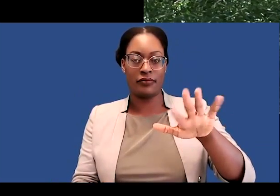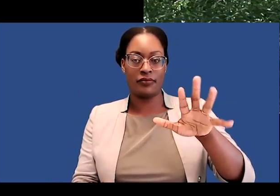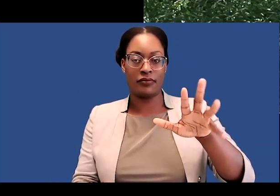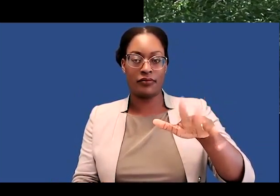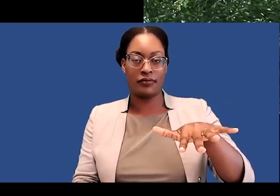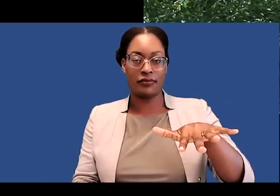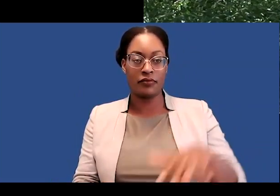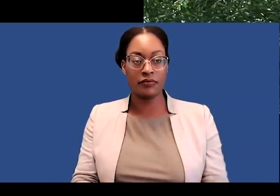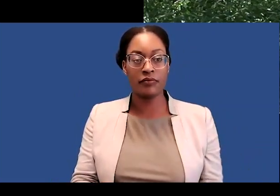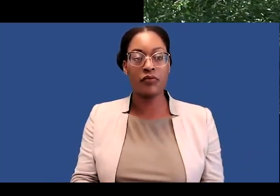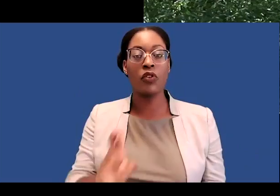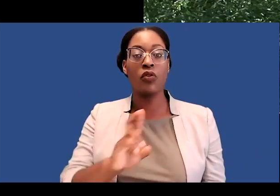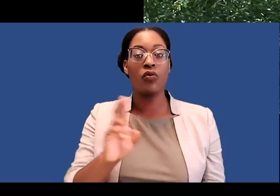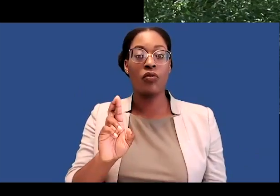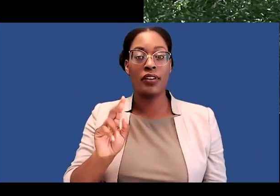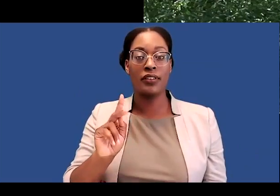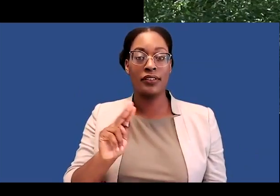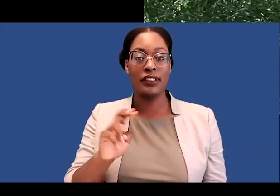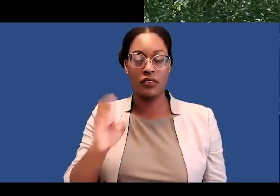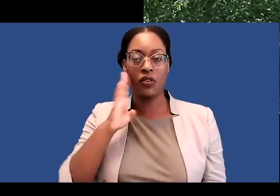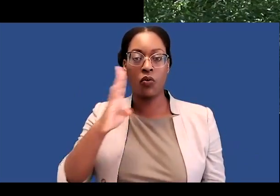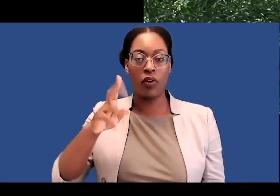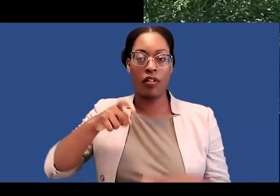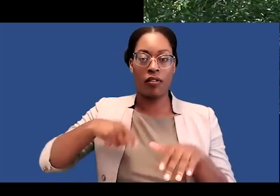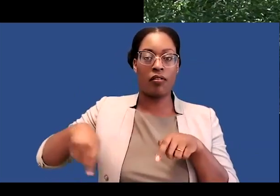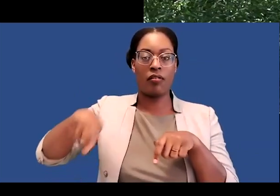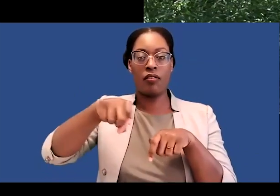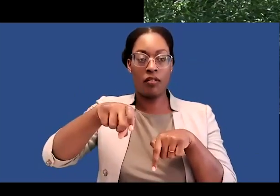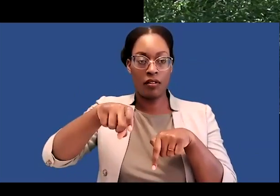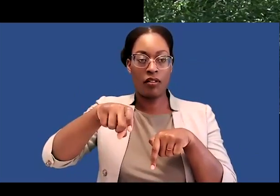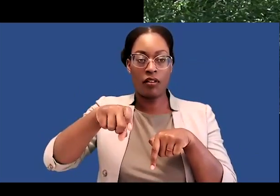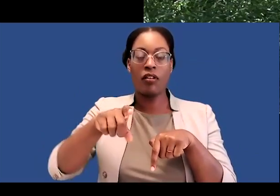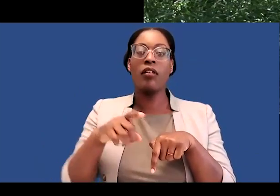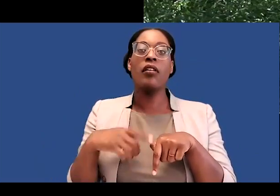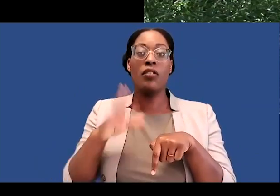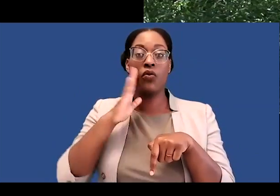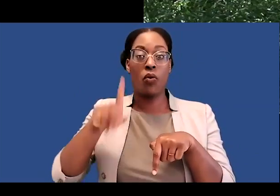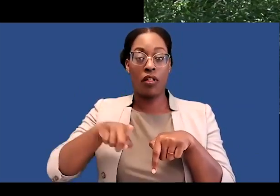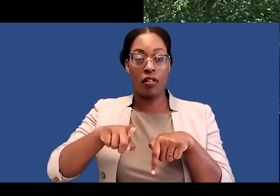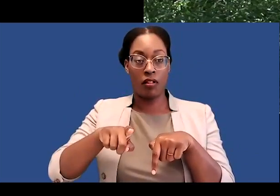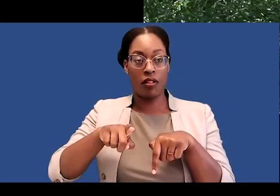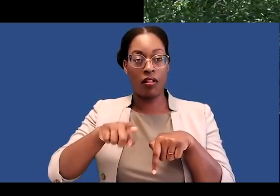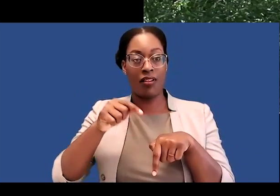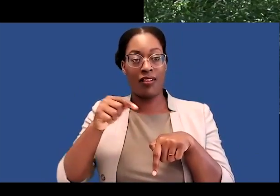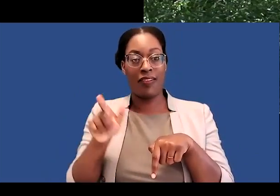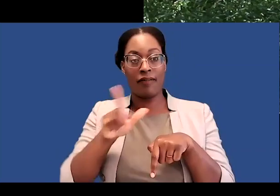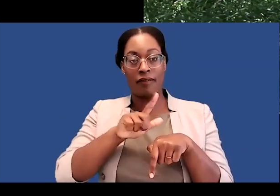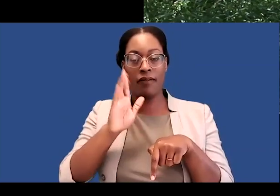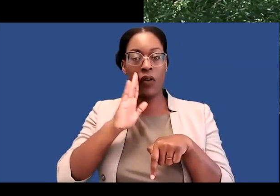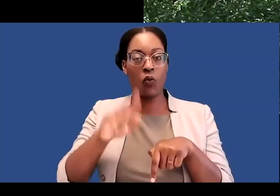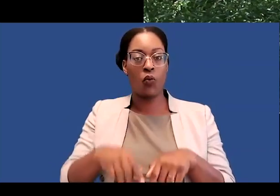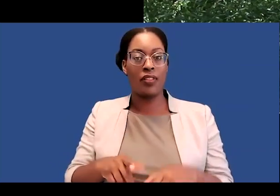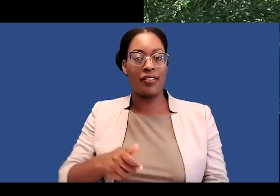Raise that right knee in front of you. You can start by lifting onto the toe and start to raise that leg higher as you